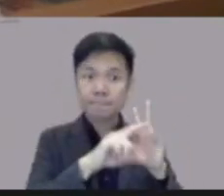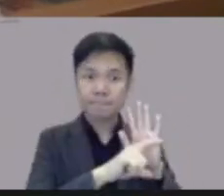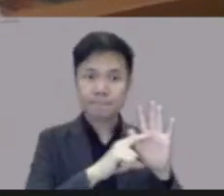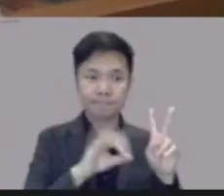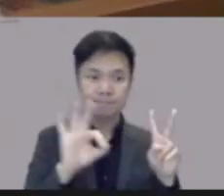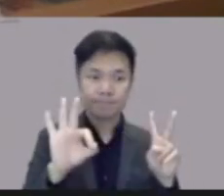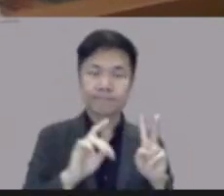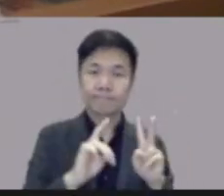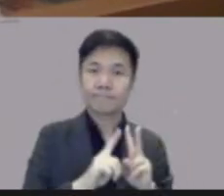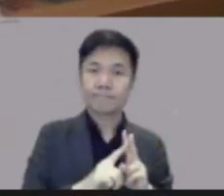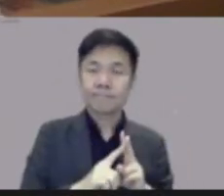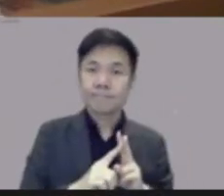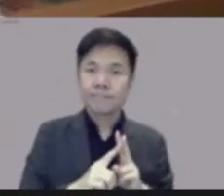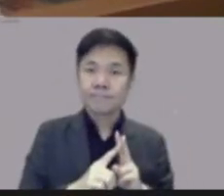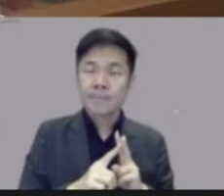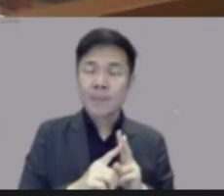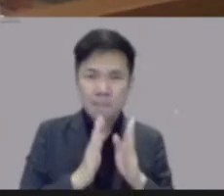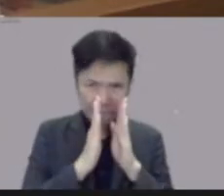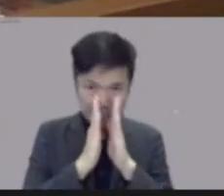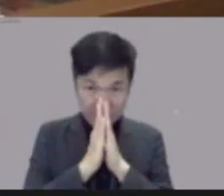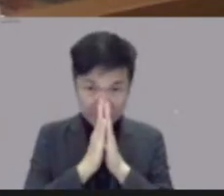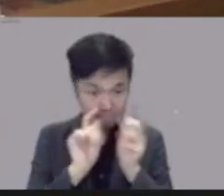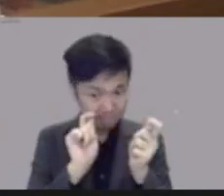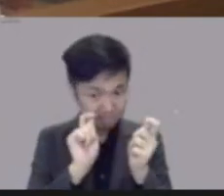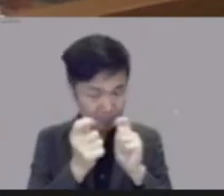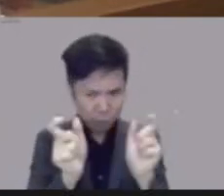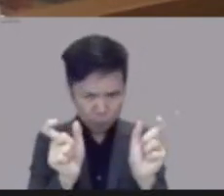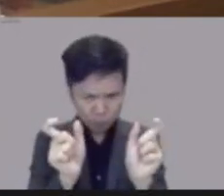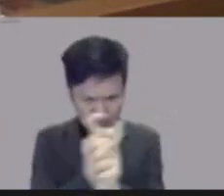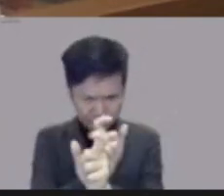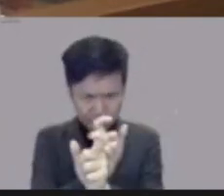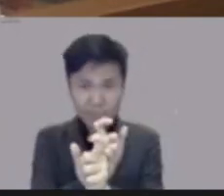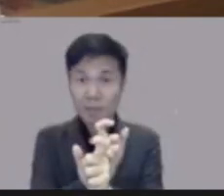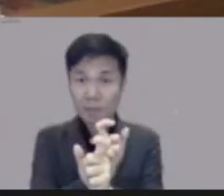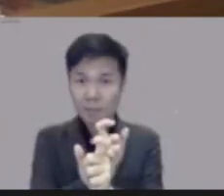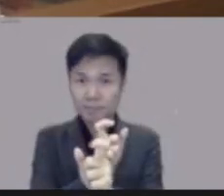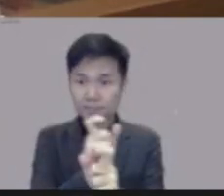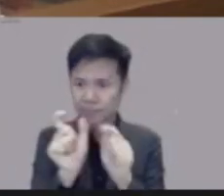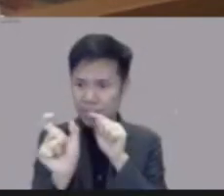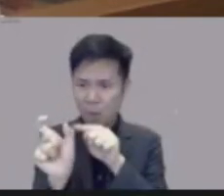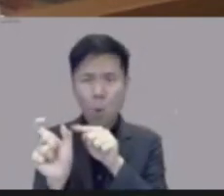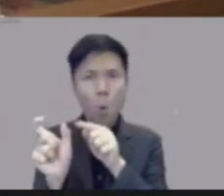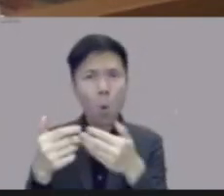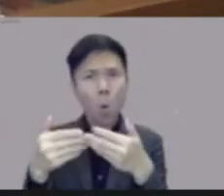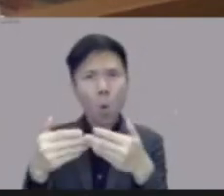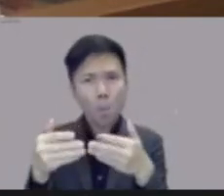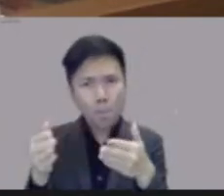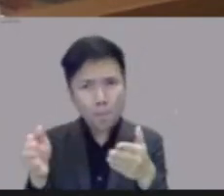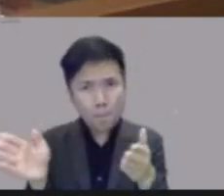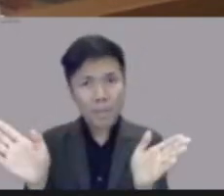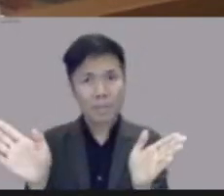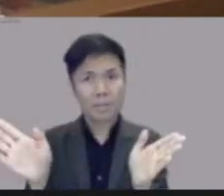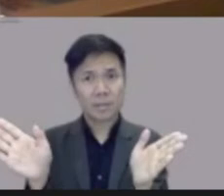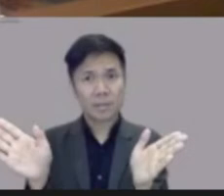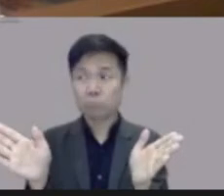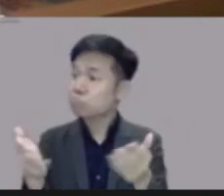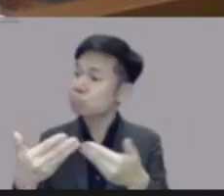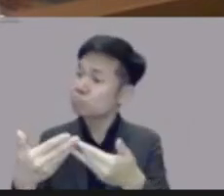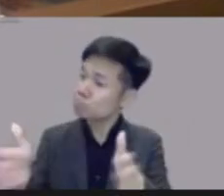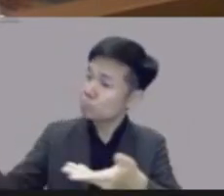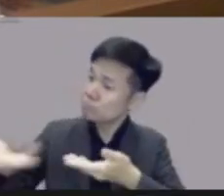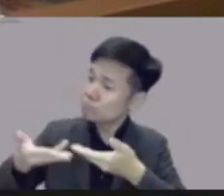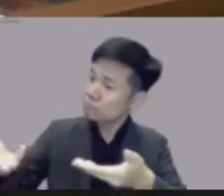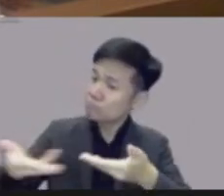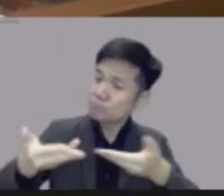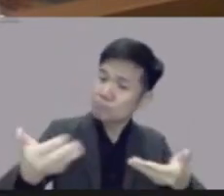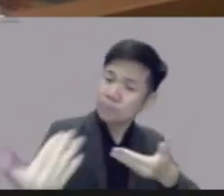also a small Amendment at the middle it should open shall be open to the involvement of major groups and other